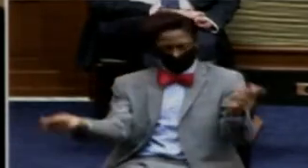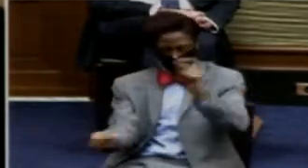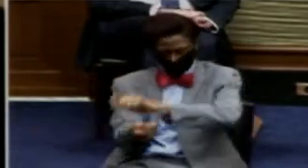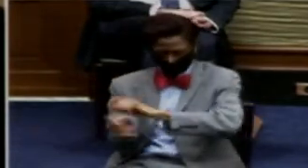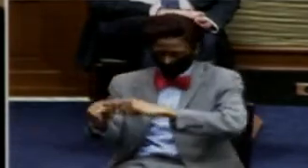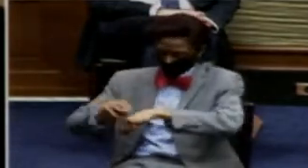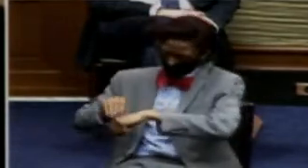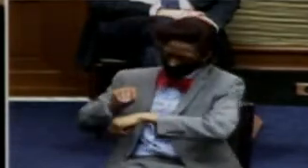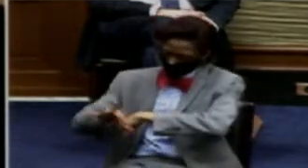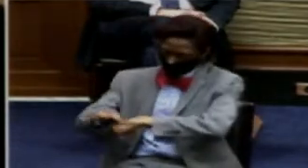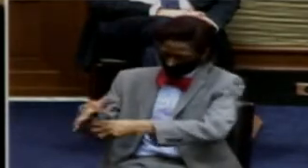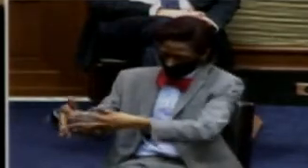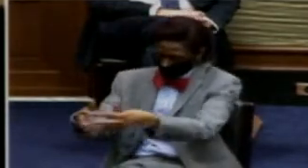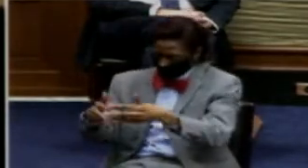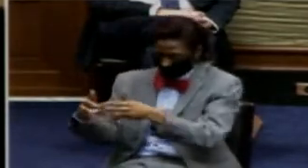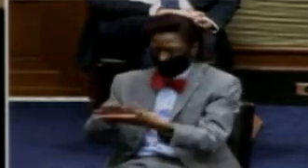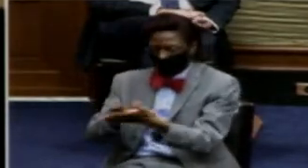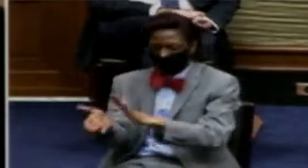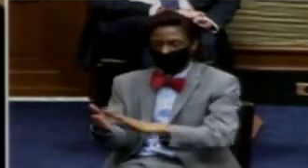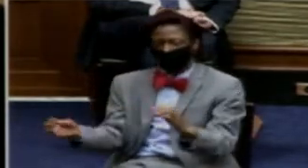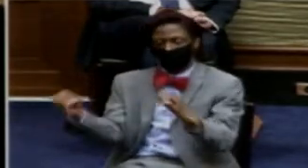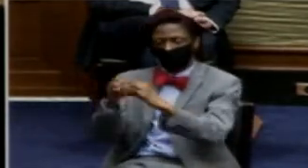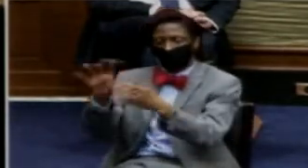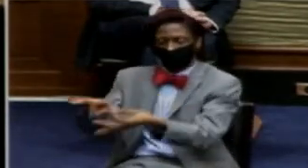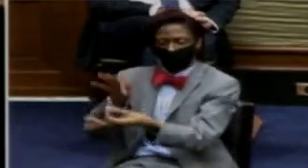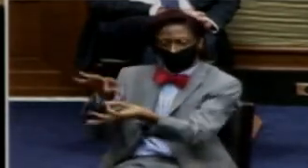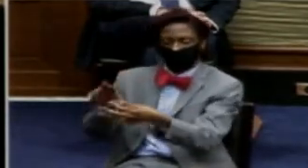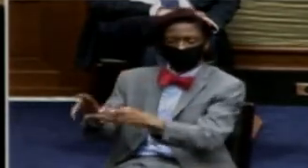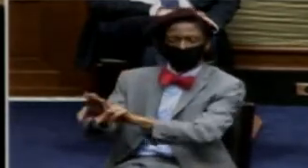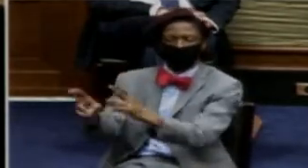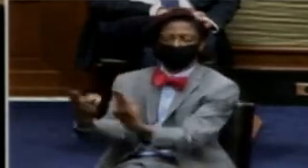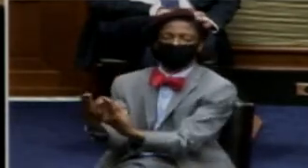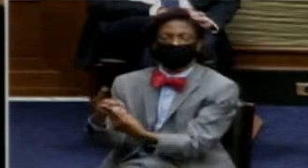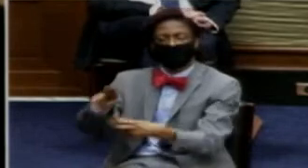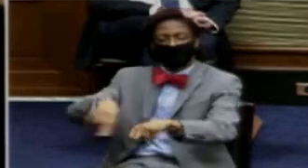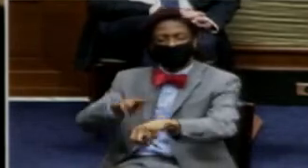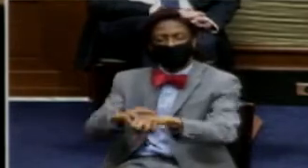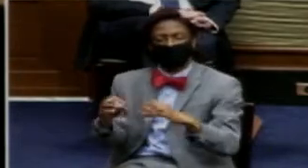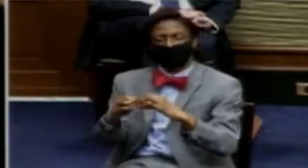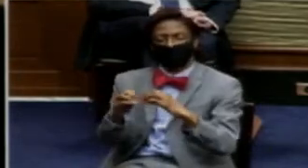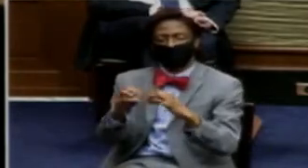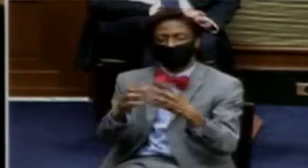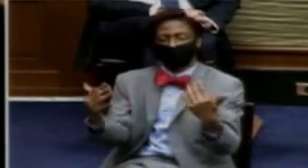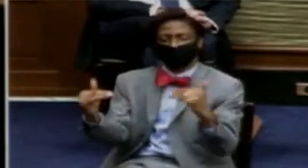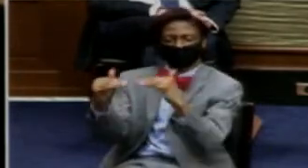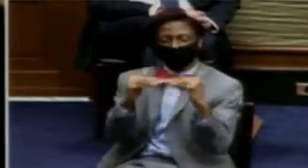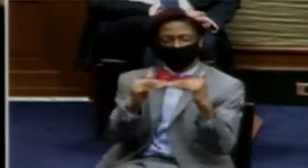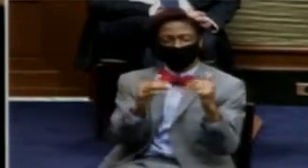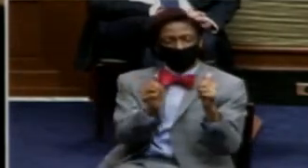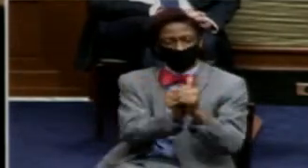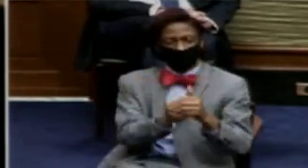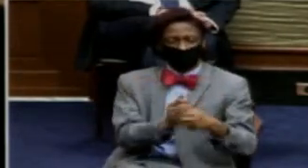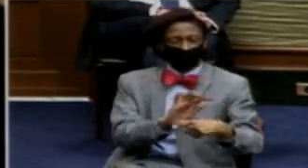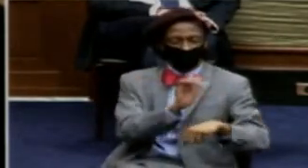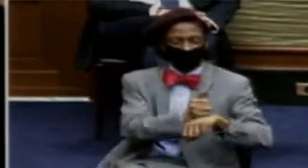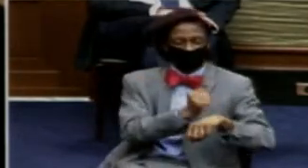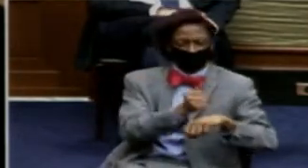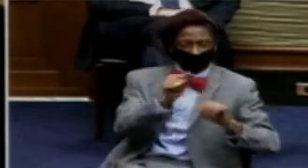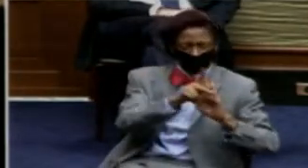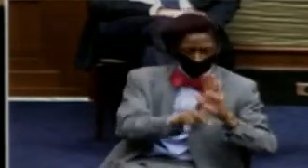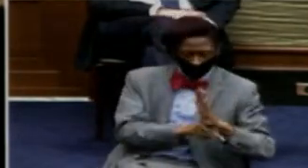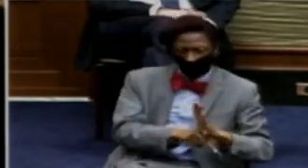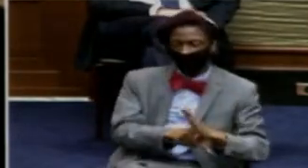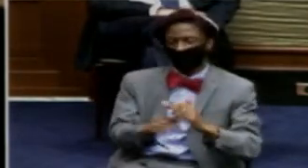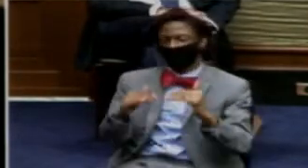our nation a more perfect union, a nation more fully aligned with its founding principles of justice,